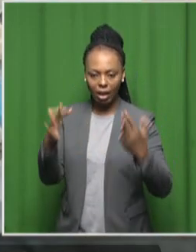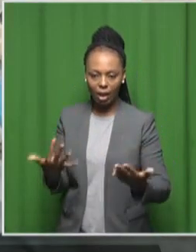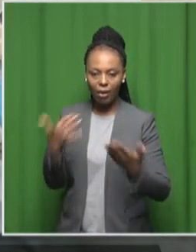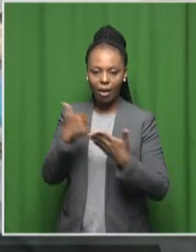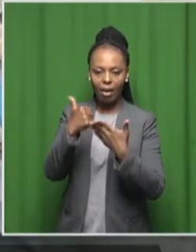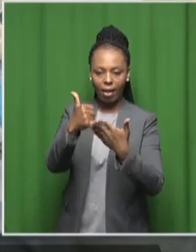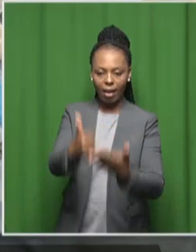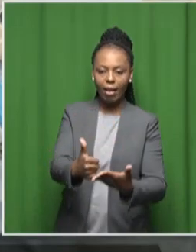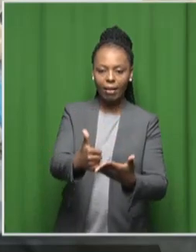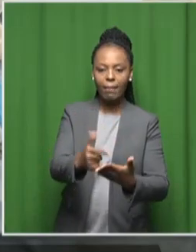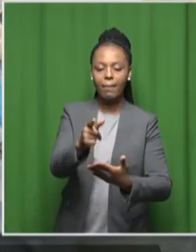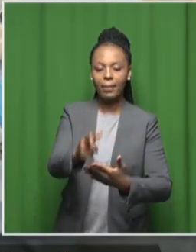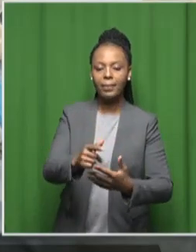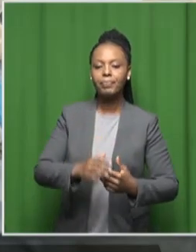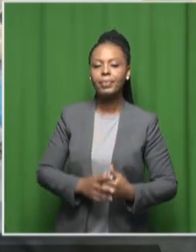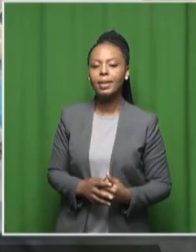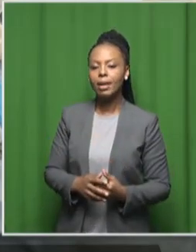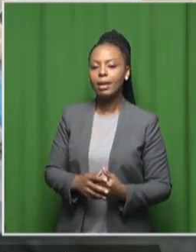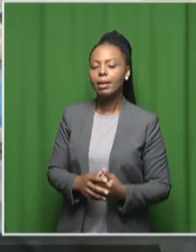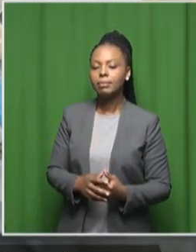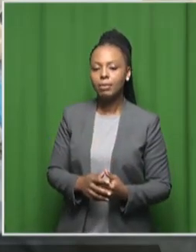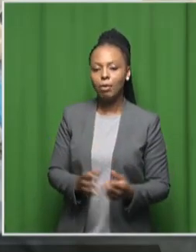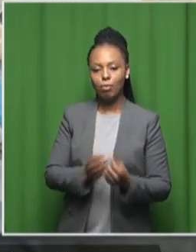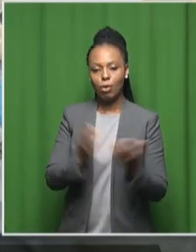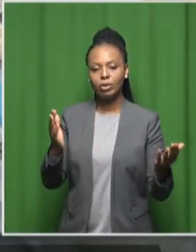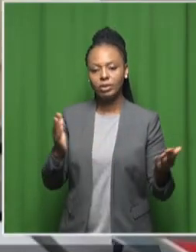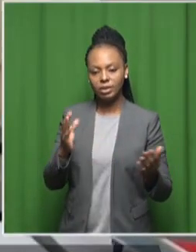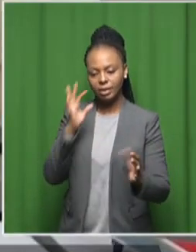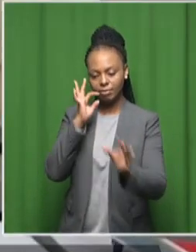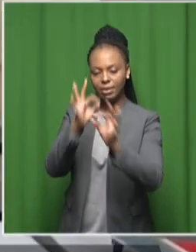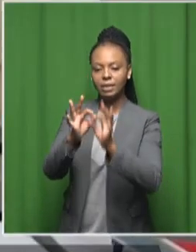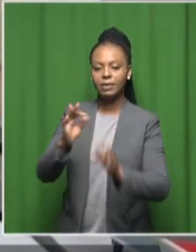be really helpful for women.